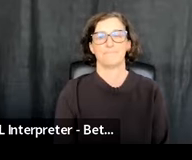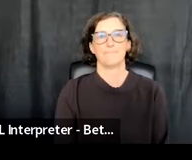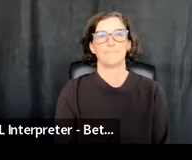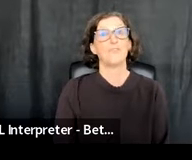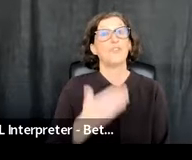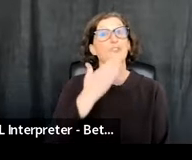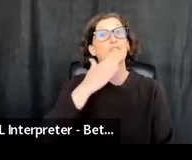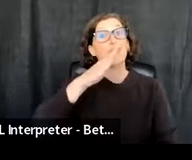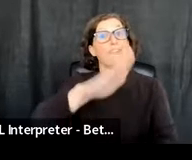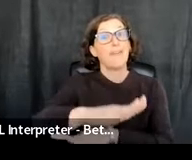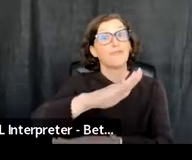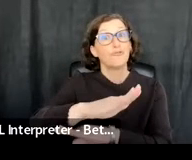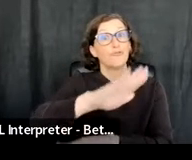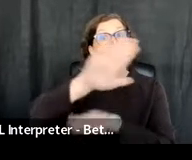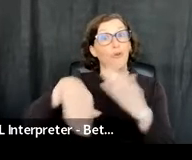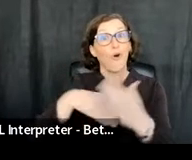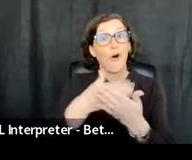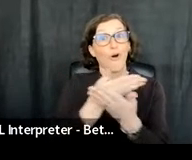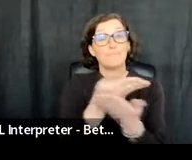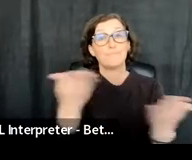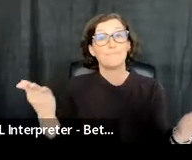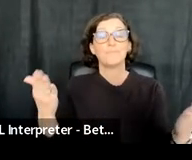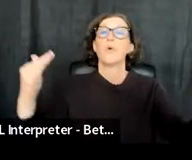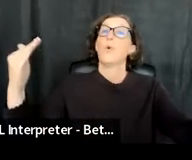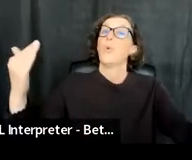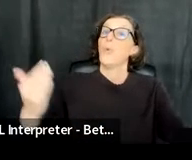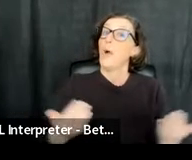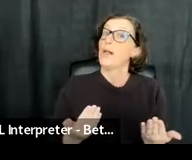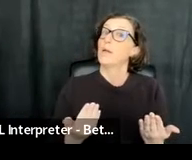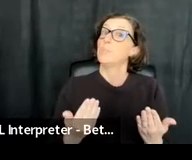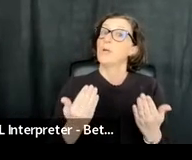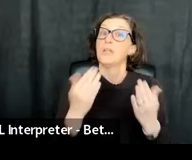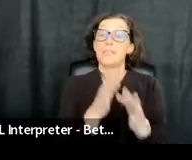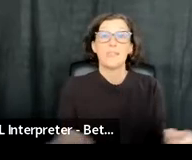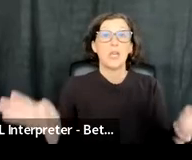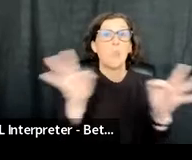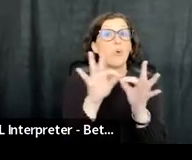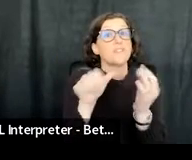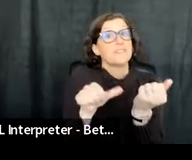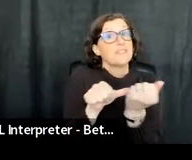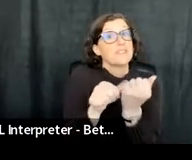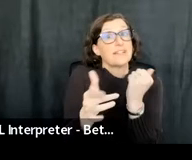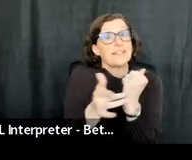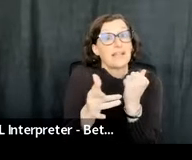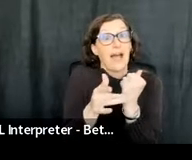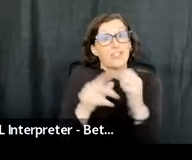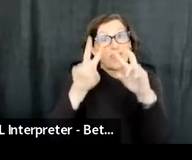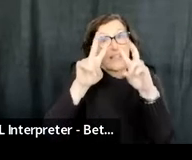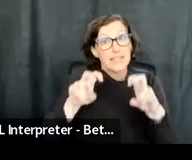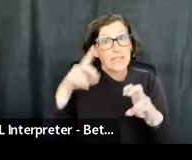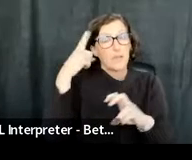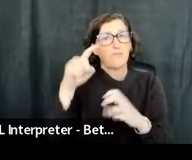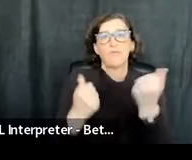Good afternoon, everyone. Welcome to the importance of the assistive technology assessment in